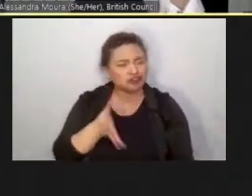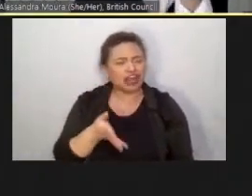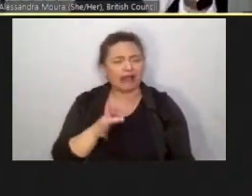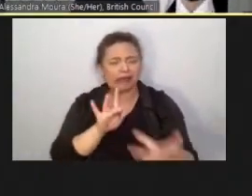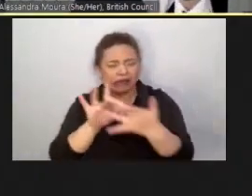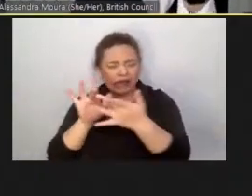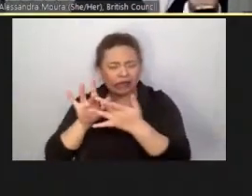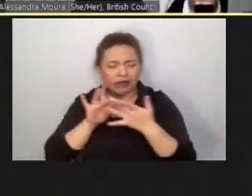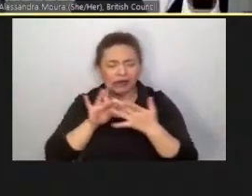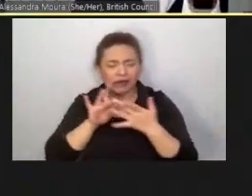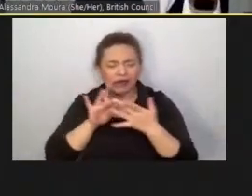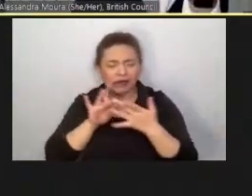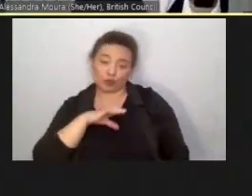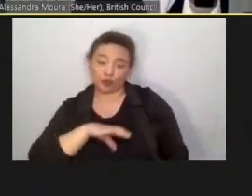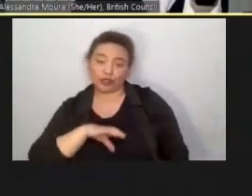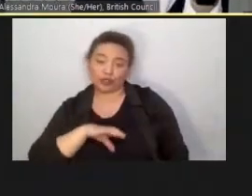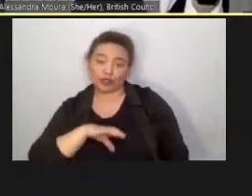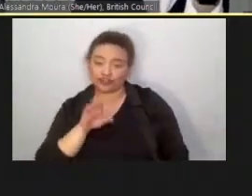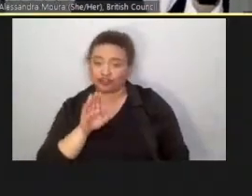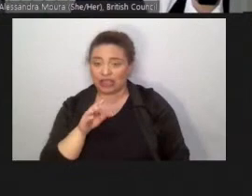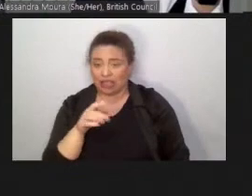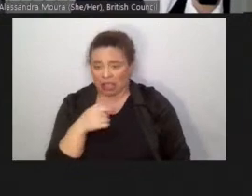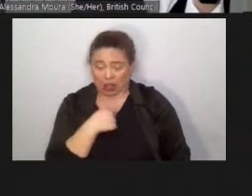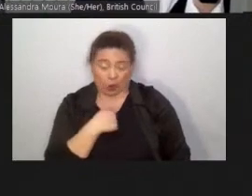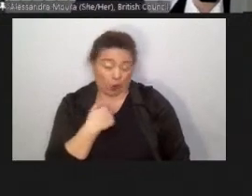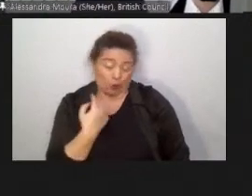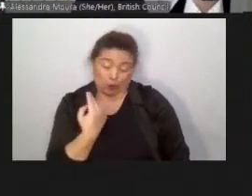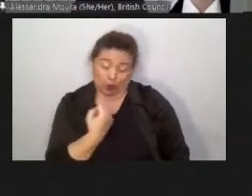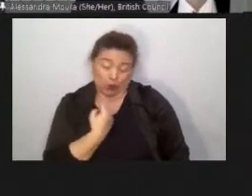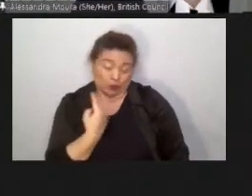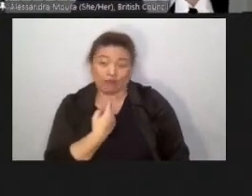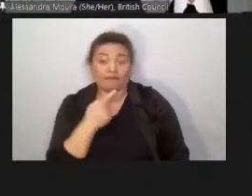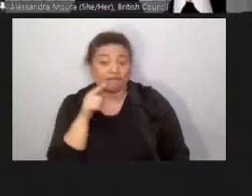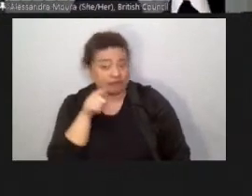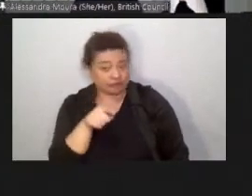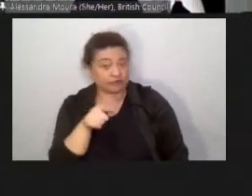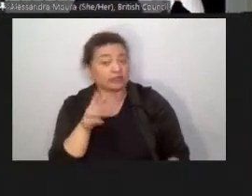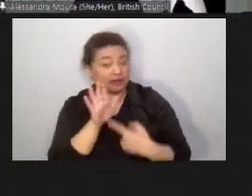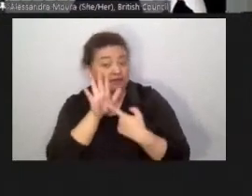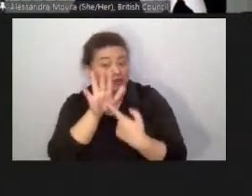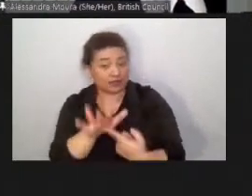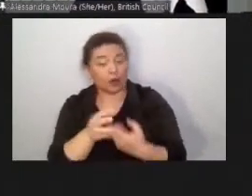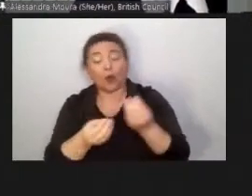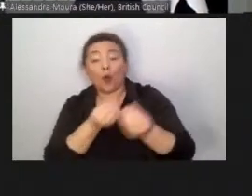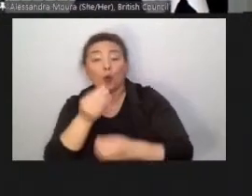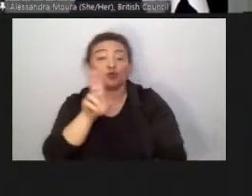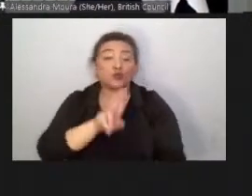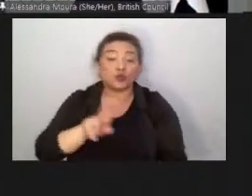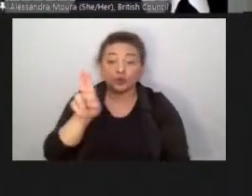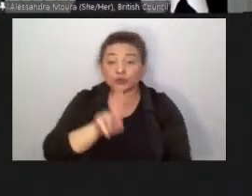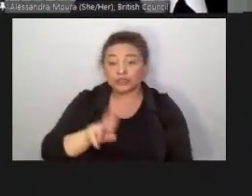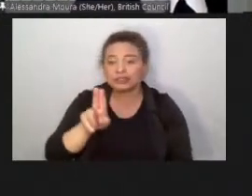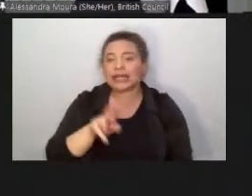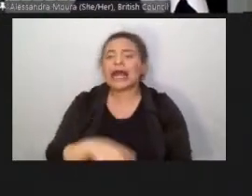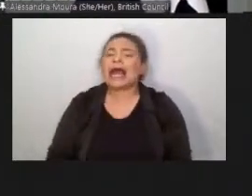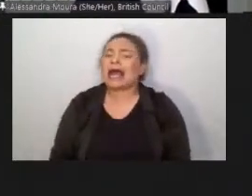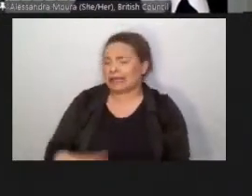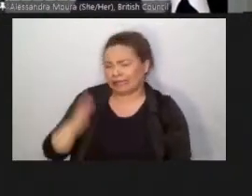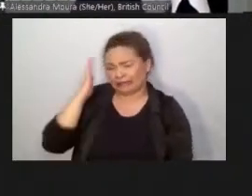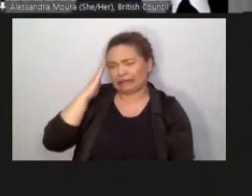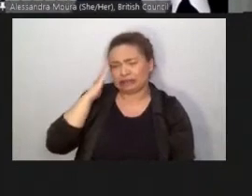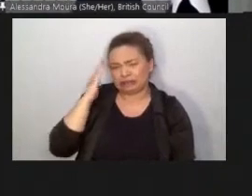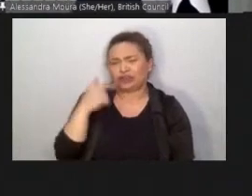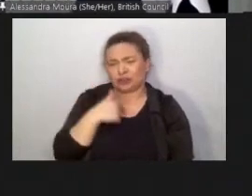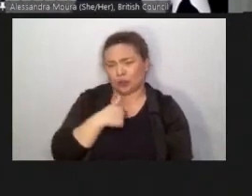do is show how to use it. Okay. So then I won't spend much time on this, but because we've already done